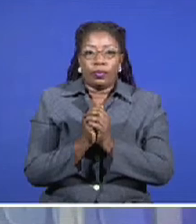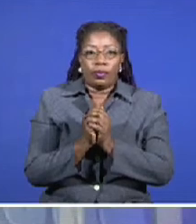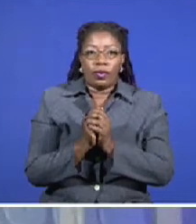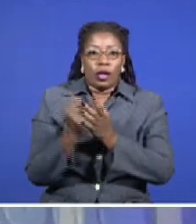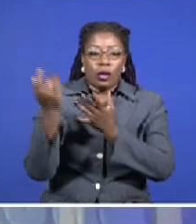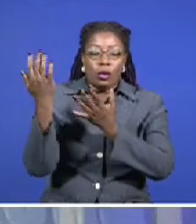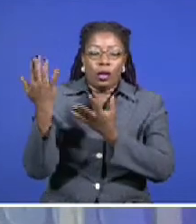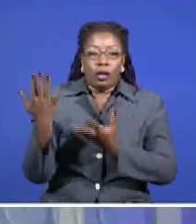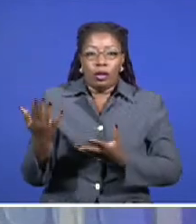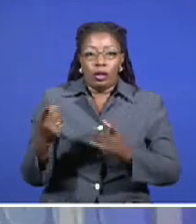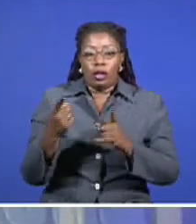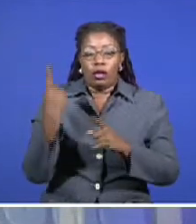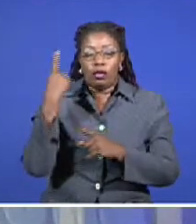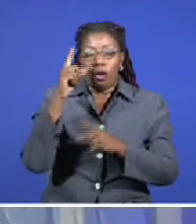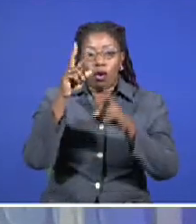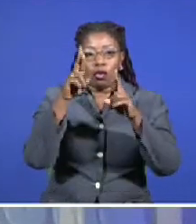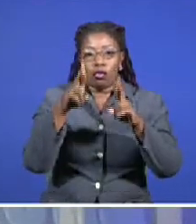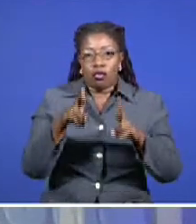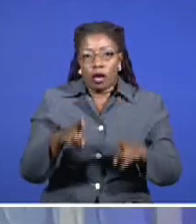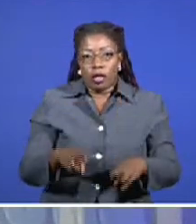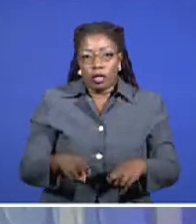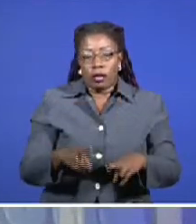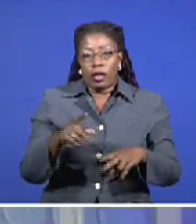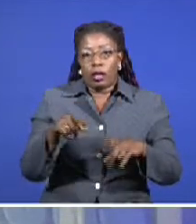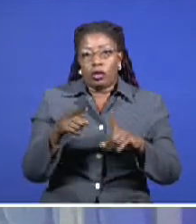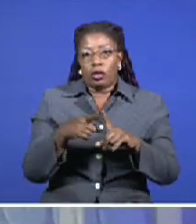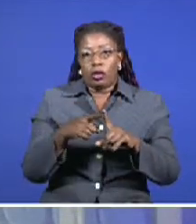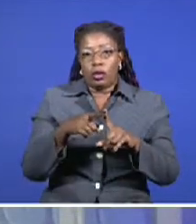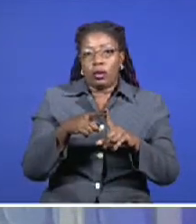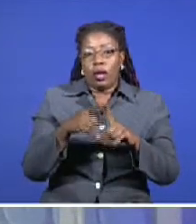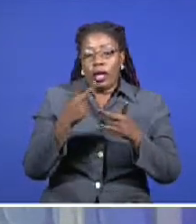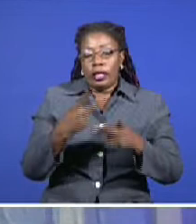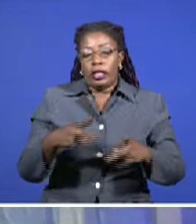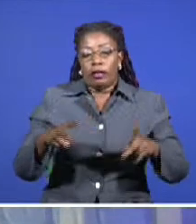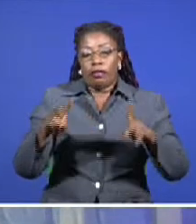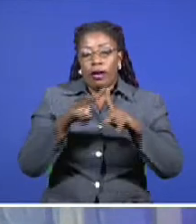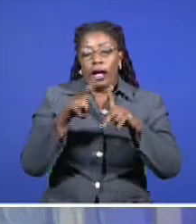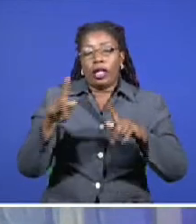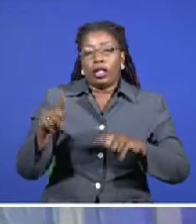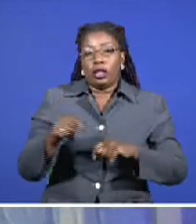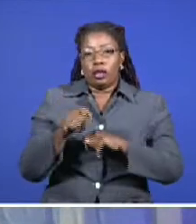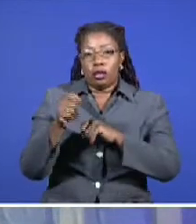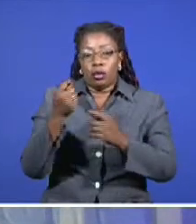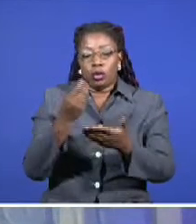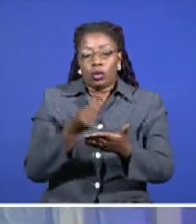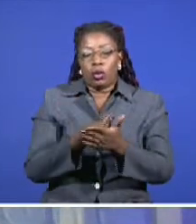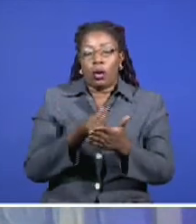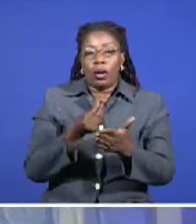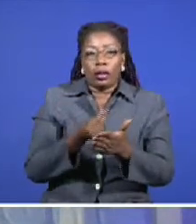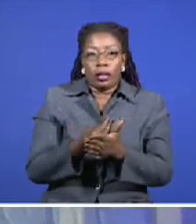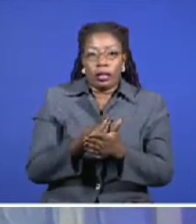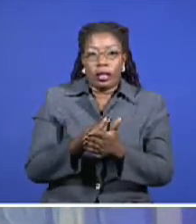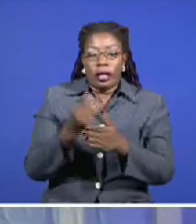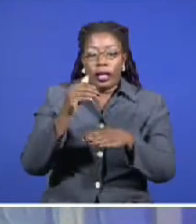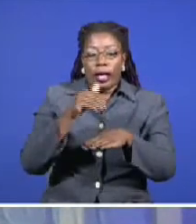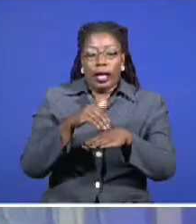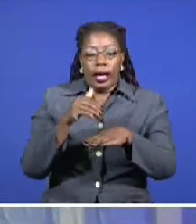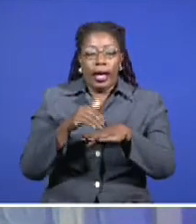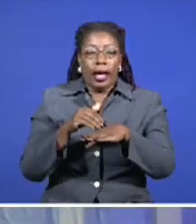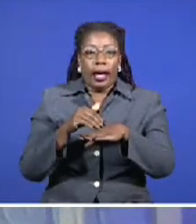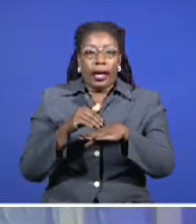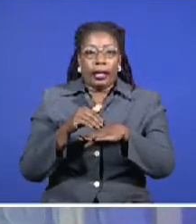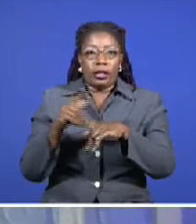Long-awaited relief to residents will also trickle down to the valuable tourist dollars. Tourism stakeholders attending the Bahamas Hotel and